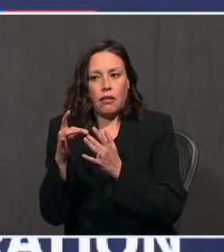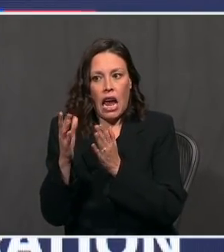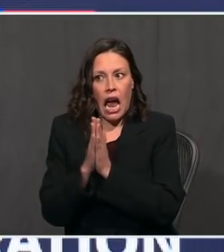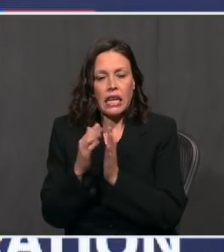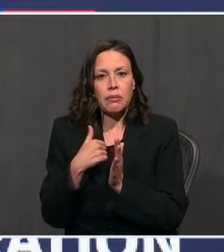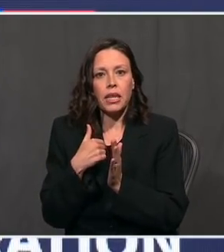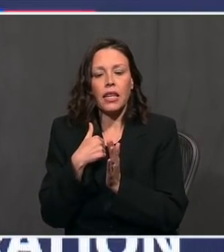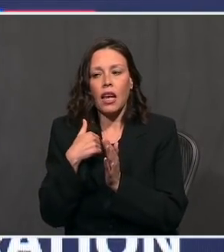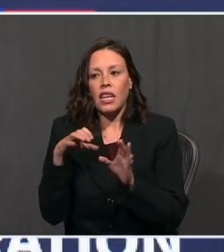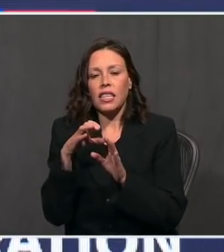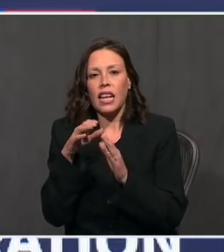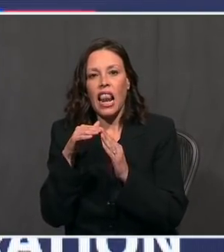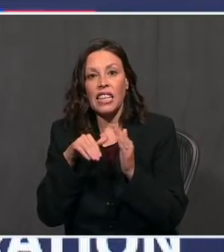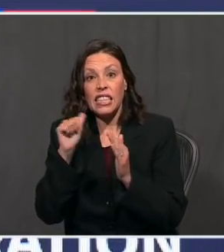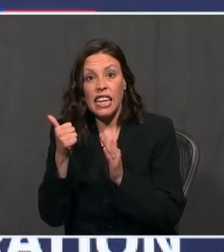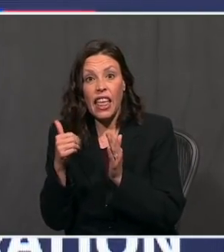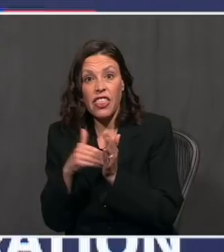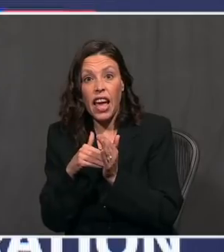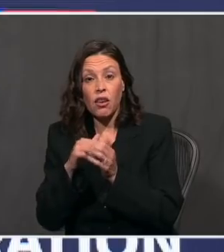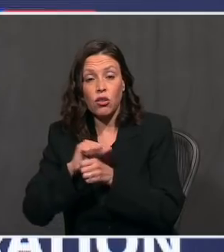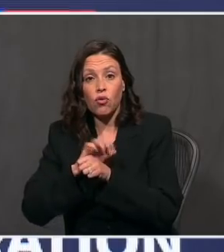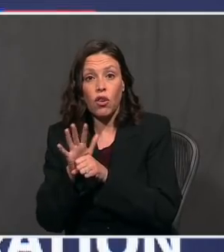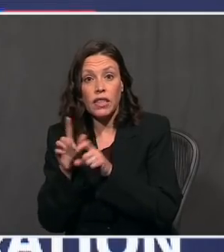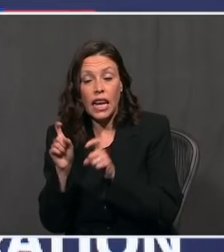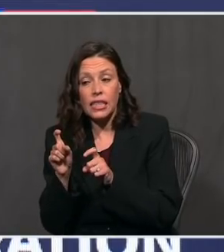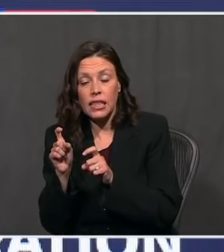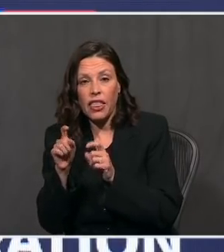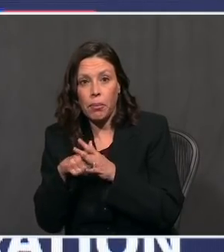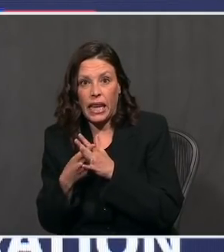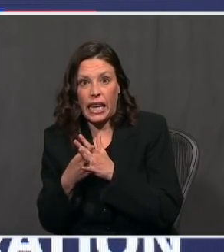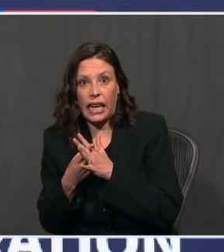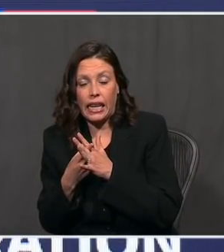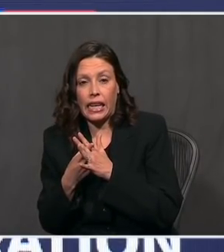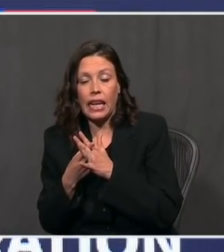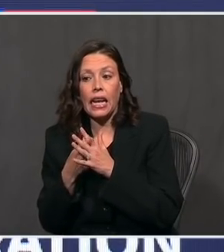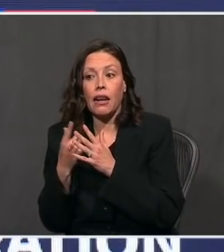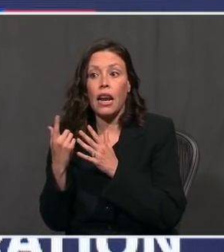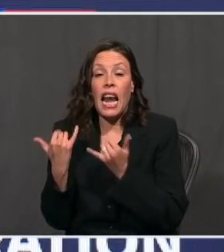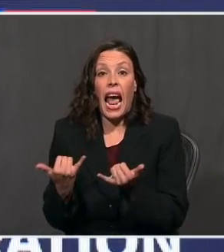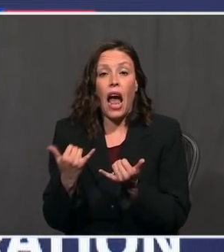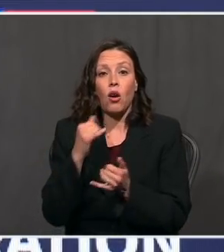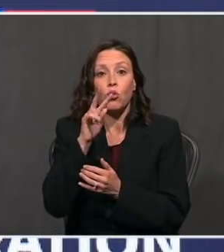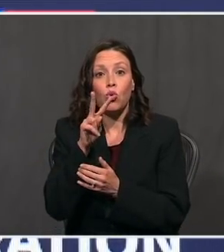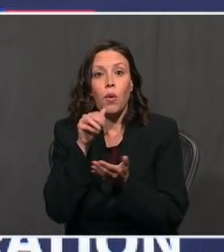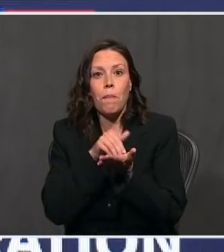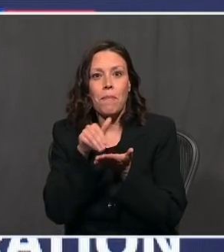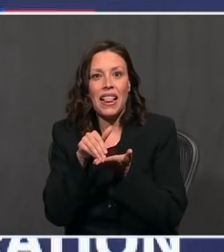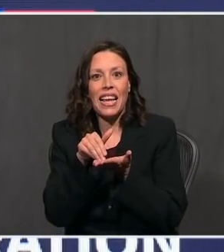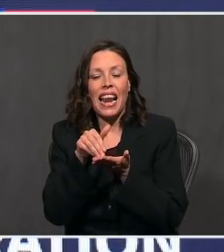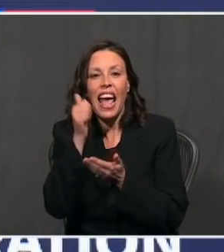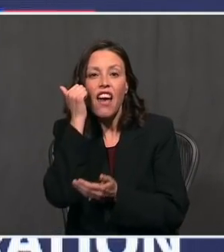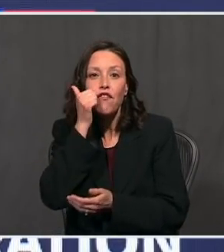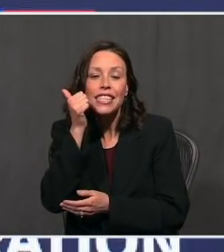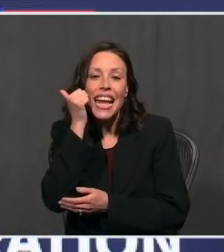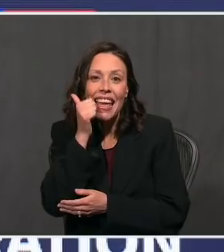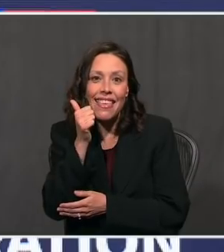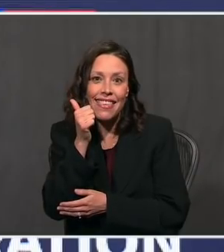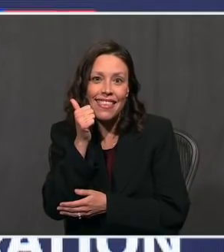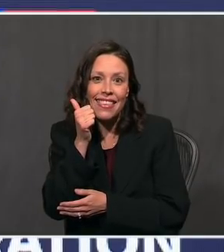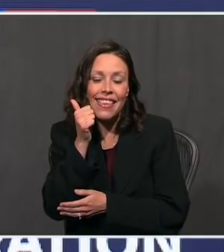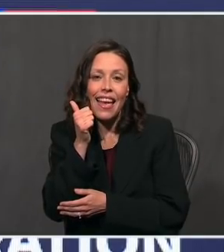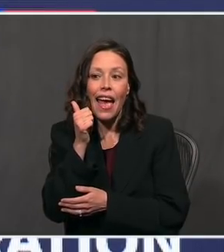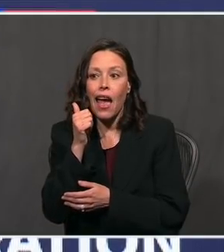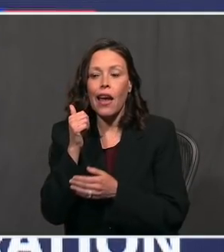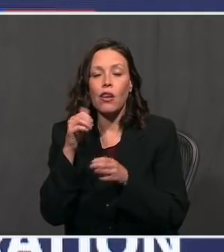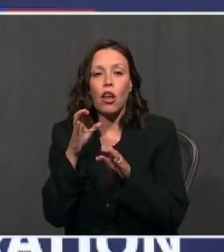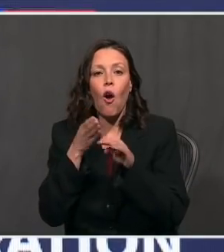done less than 10,000 coronavirus tests in America. Today, we do roughly 2 million a day and have done